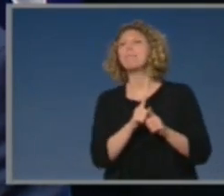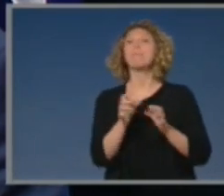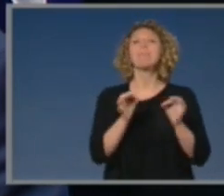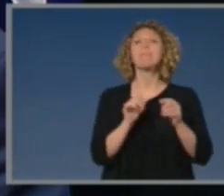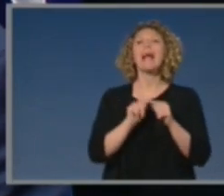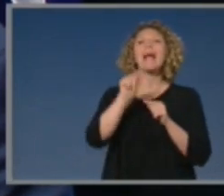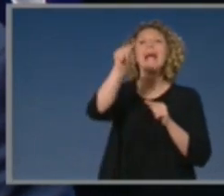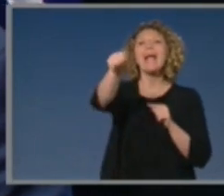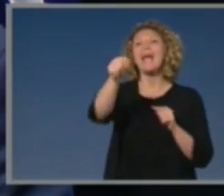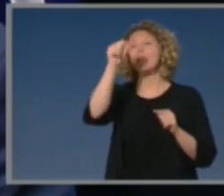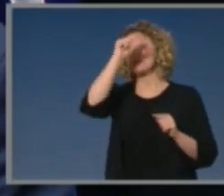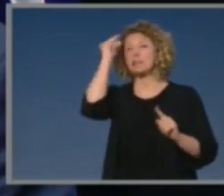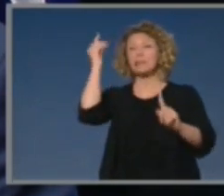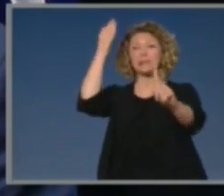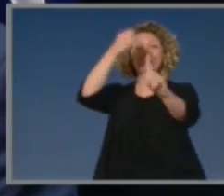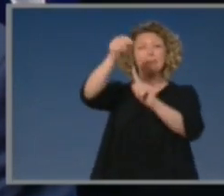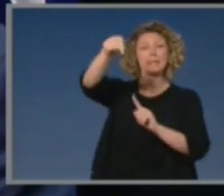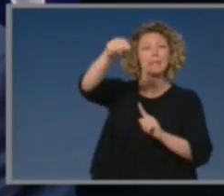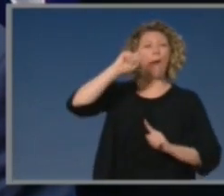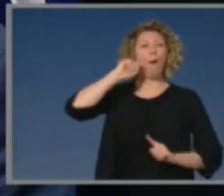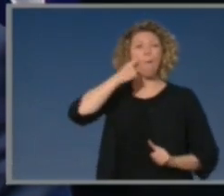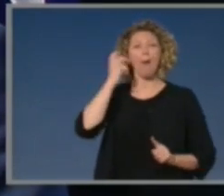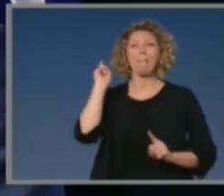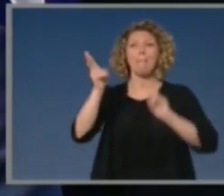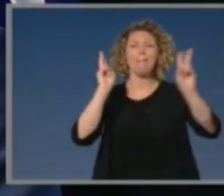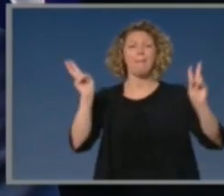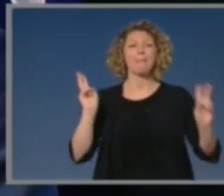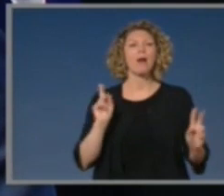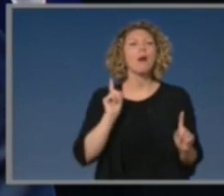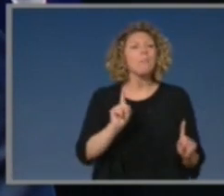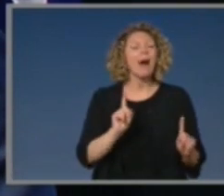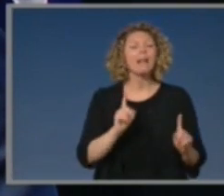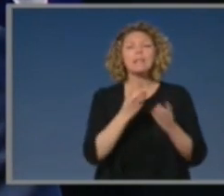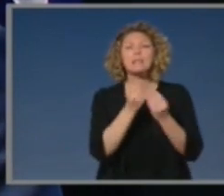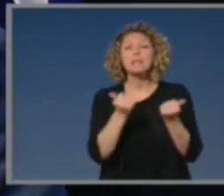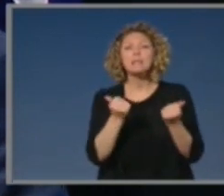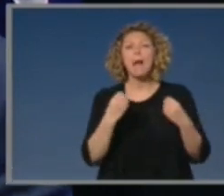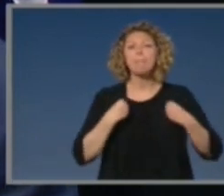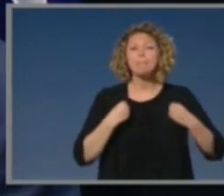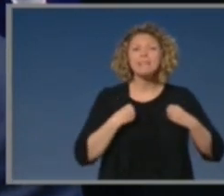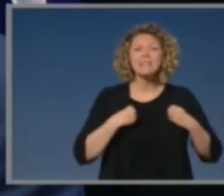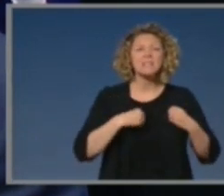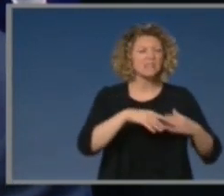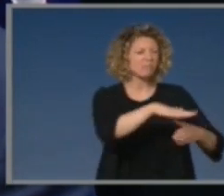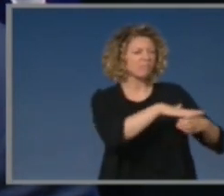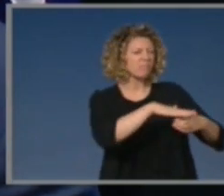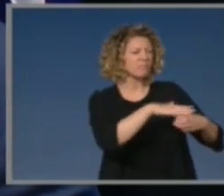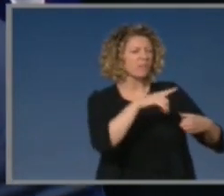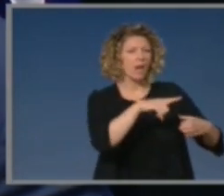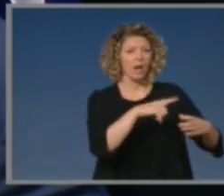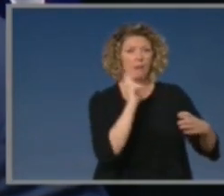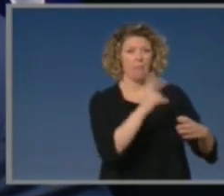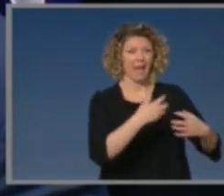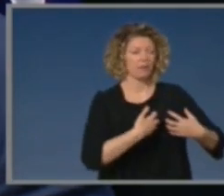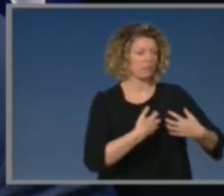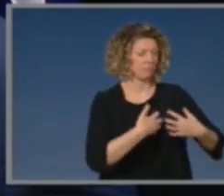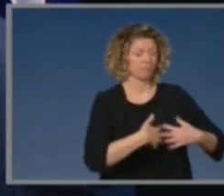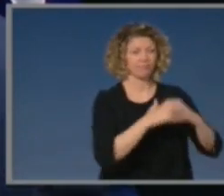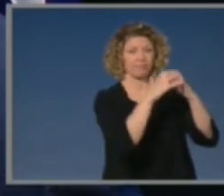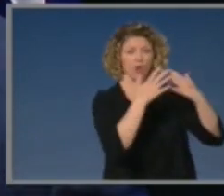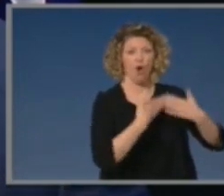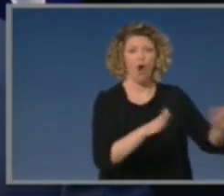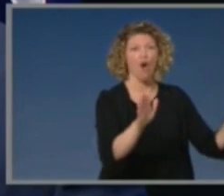this. But even when you're easing restrictions in some sectors, it may take a week or two for those particular sectors